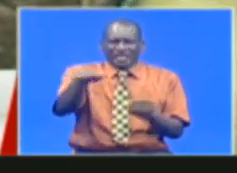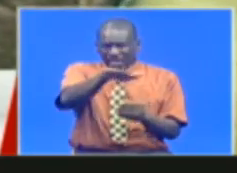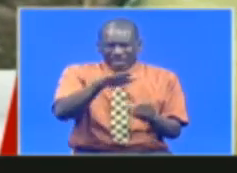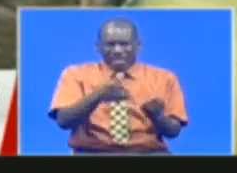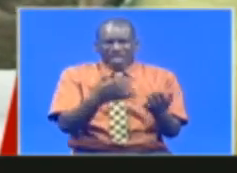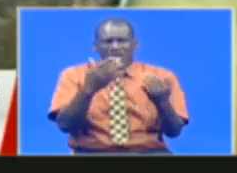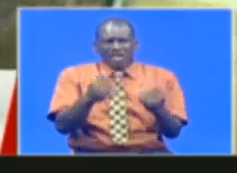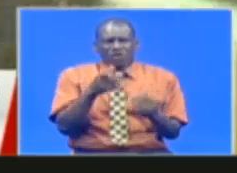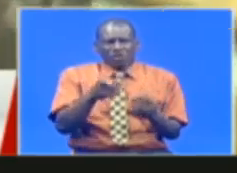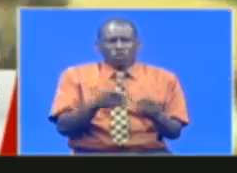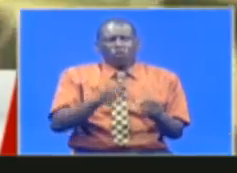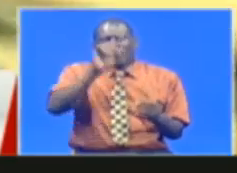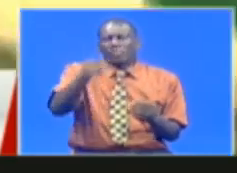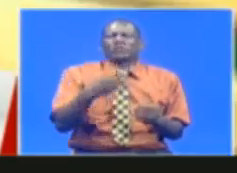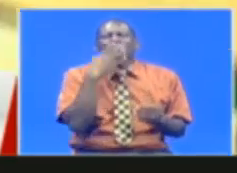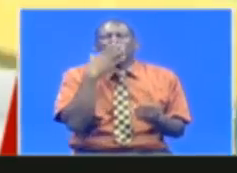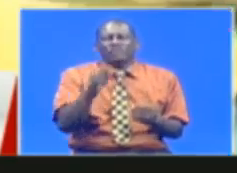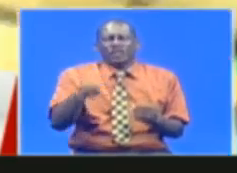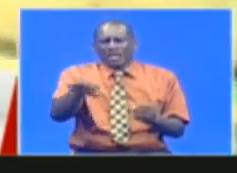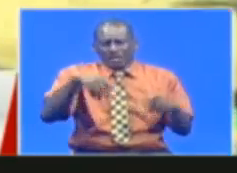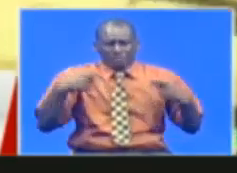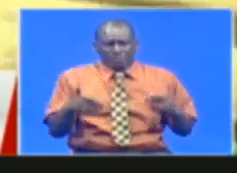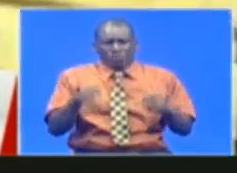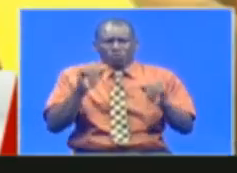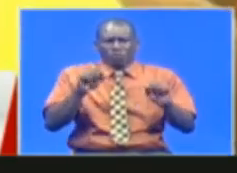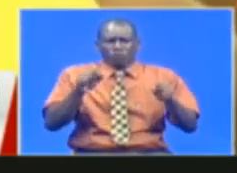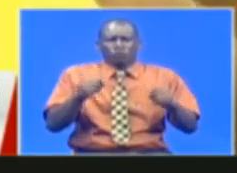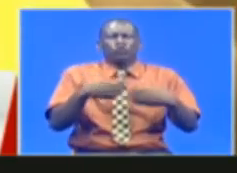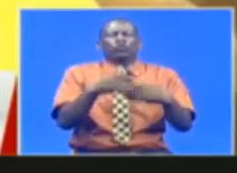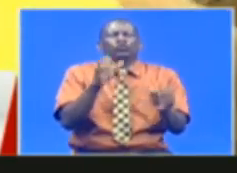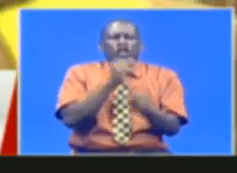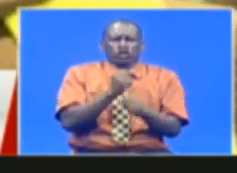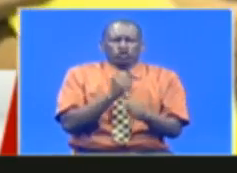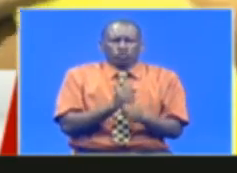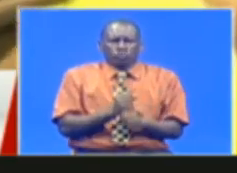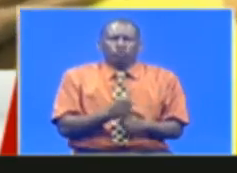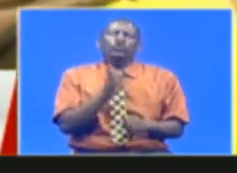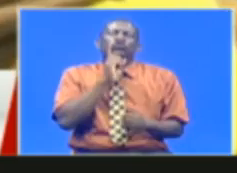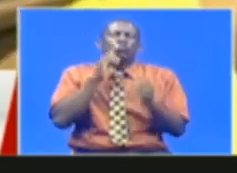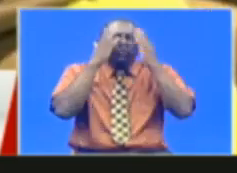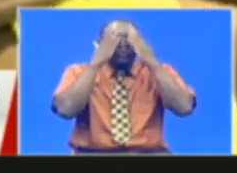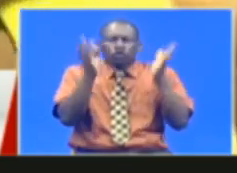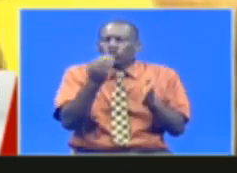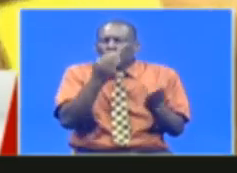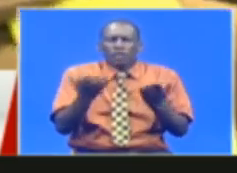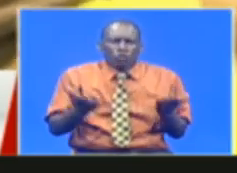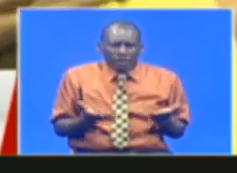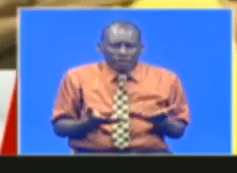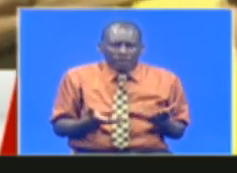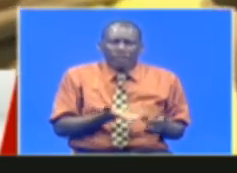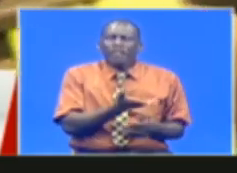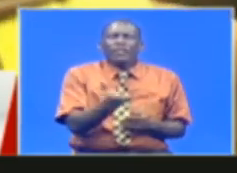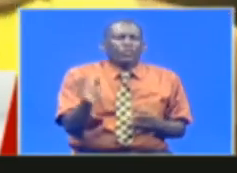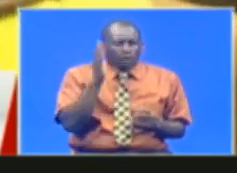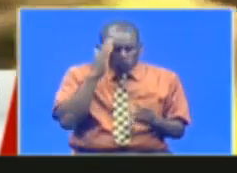than 1,500 residents their sources of income. Kama kesha tujui tutakula wapi. Wamejua tu